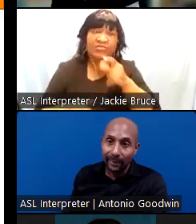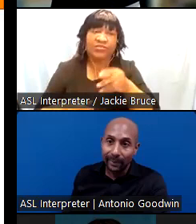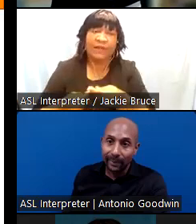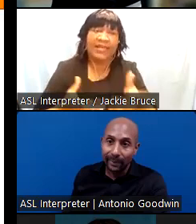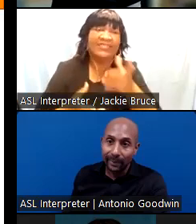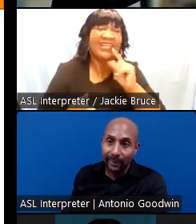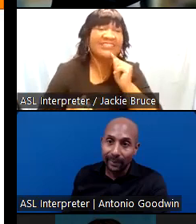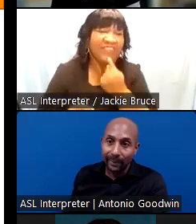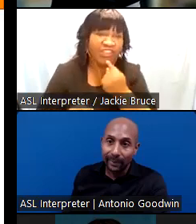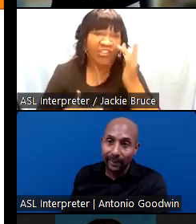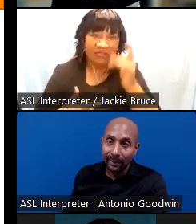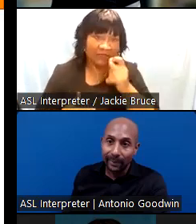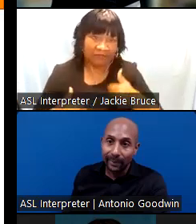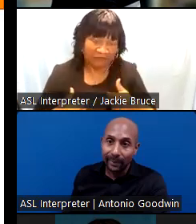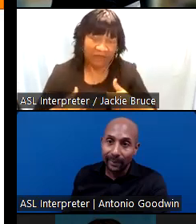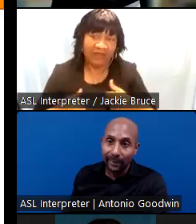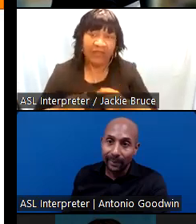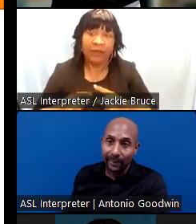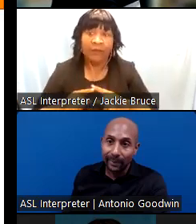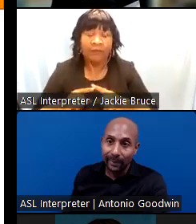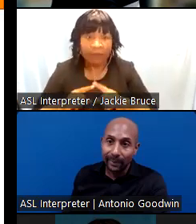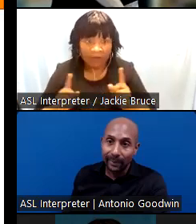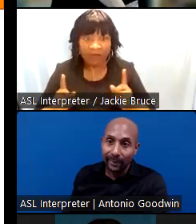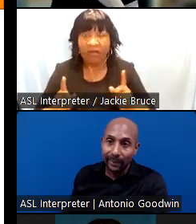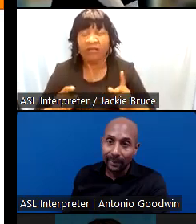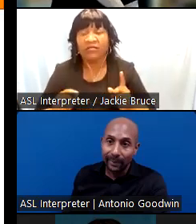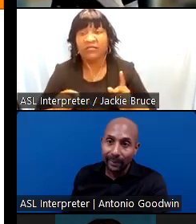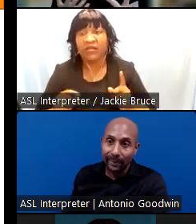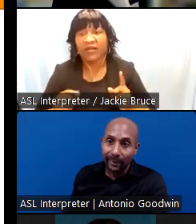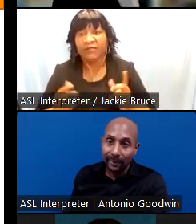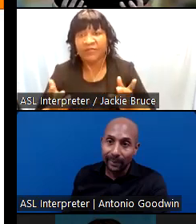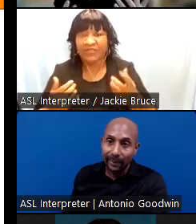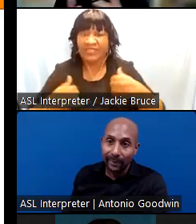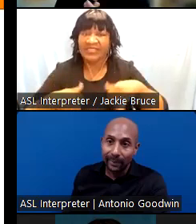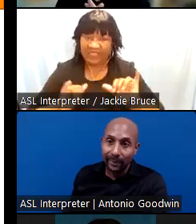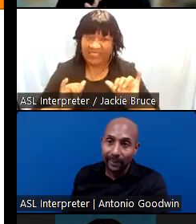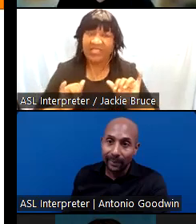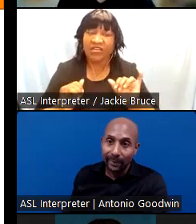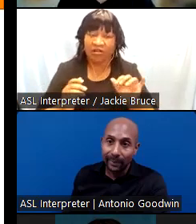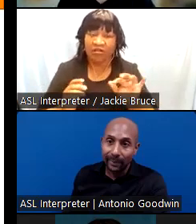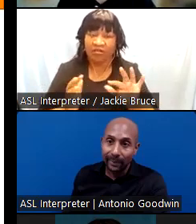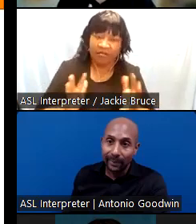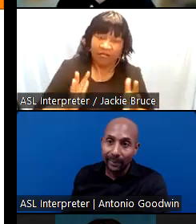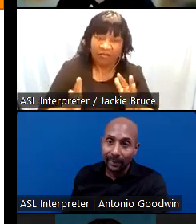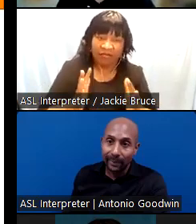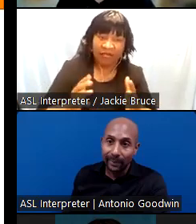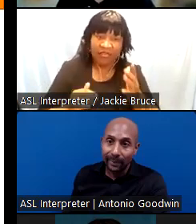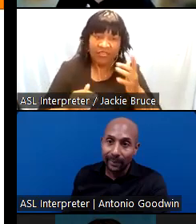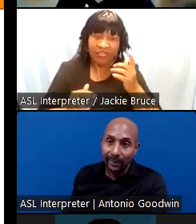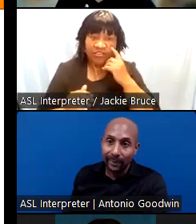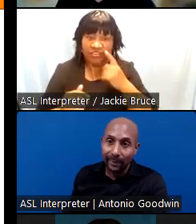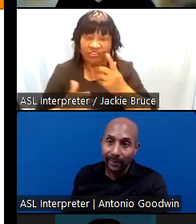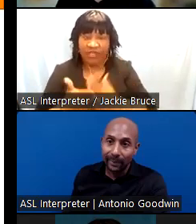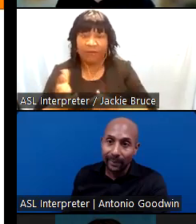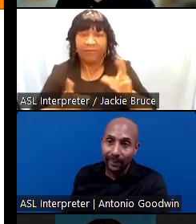illness. And then they're still weighing whether or not to offer the booster in the